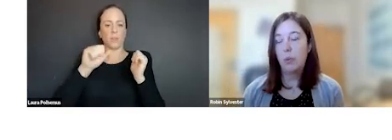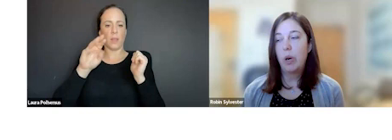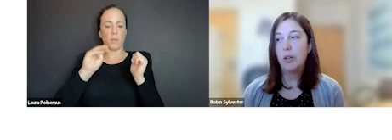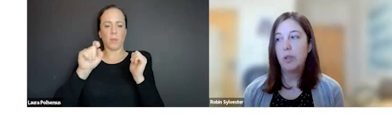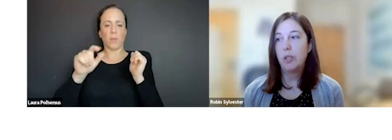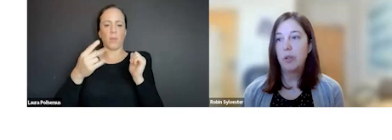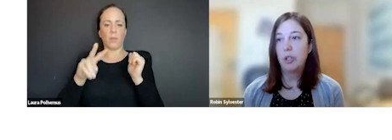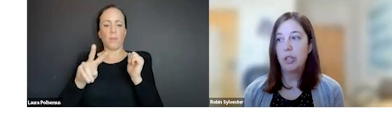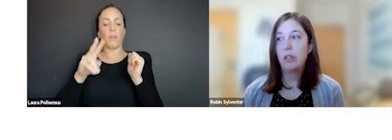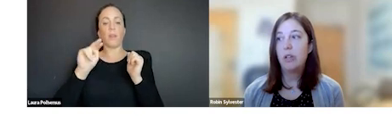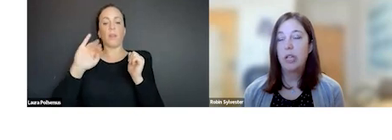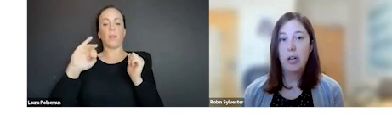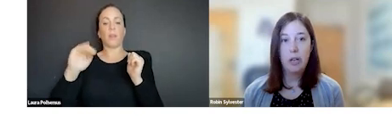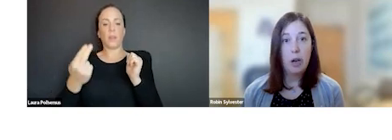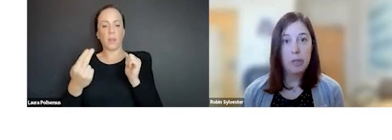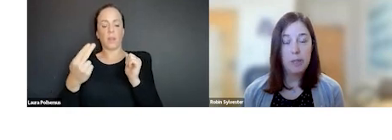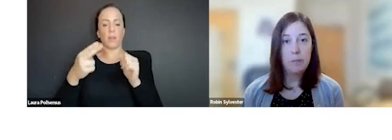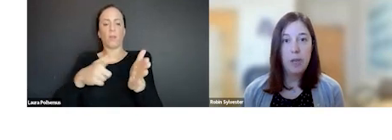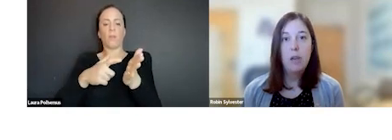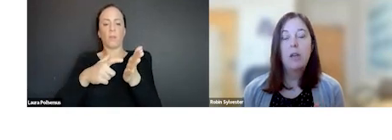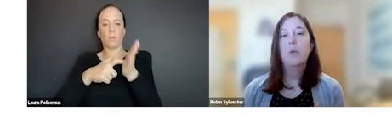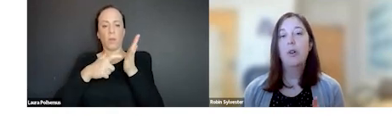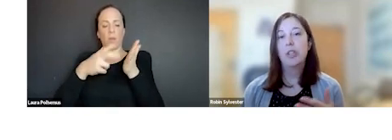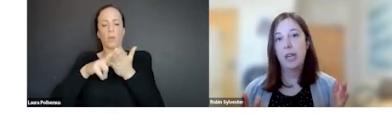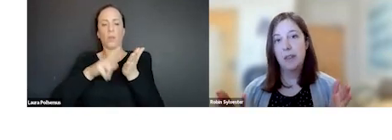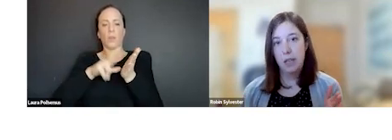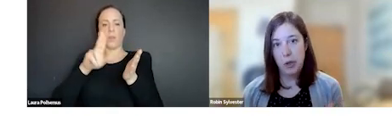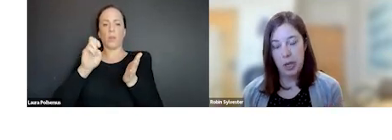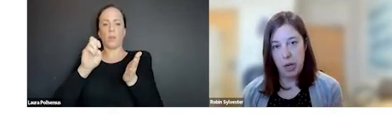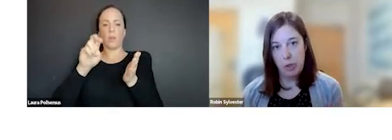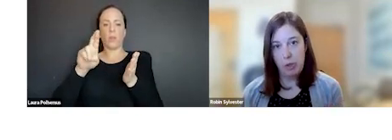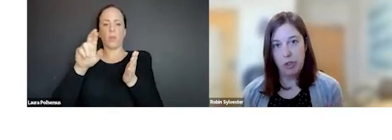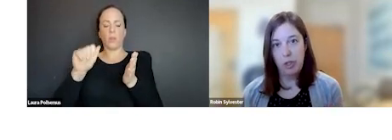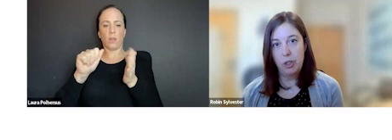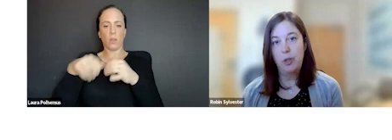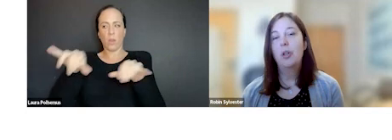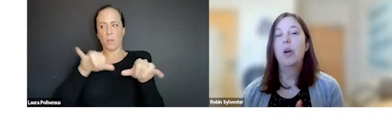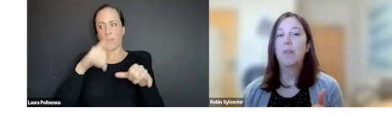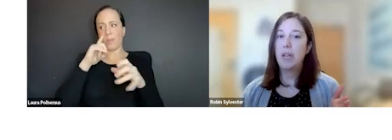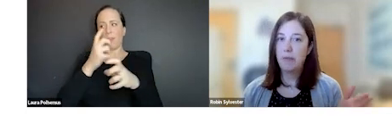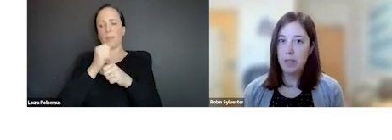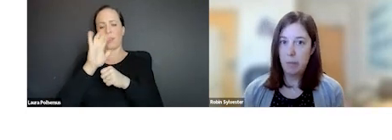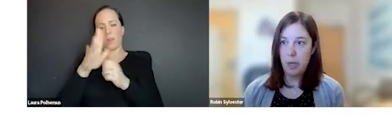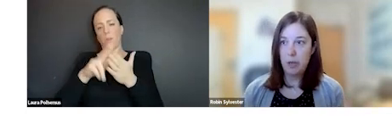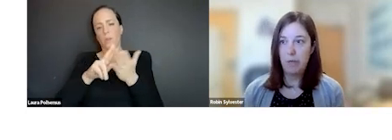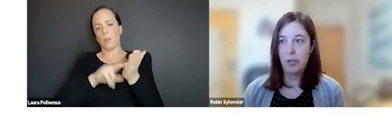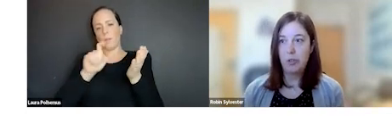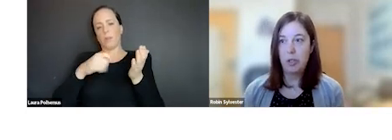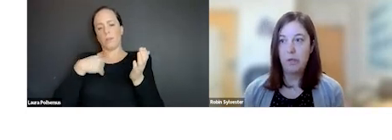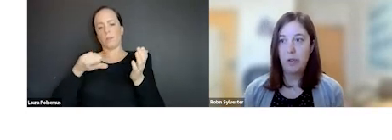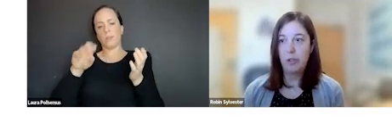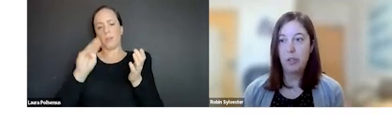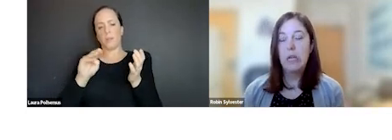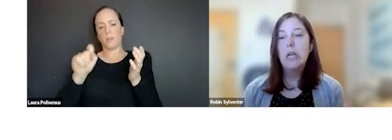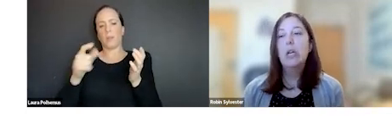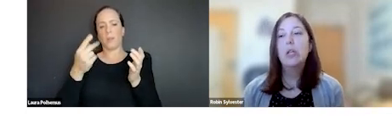NIH requires registration in their ERA Commons. In order to get the ERA Commons registration, you have to have the SAM.gov